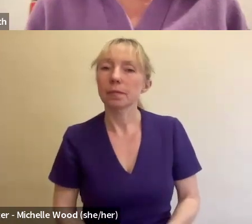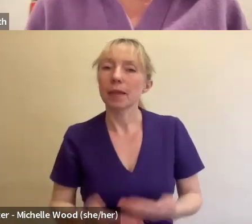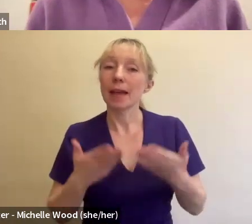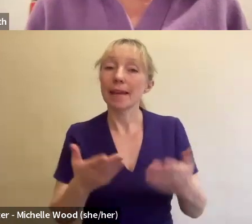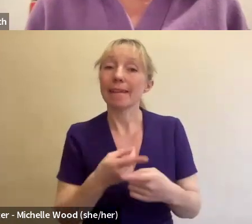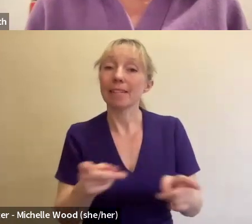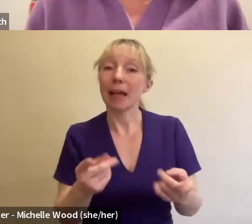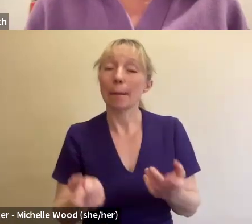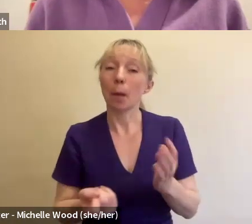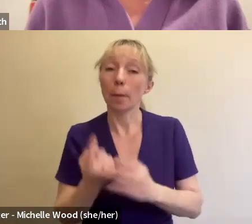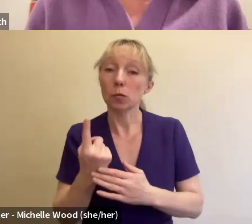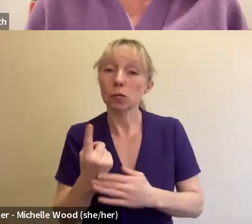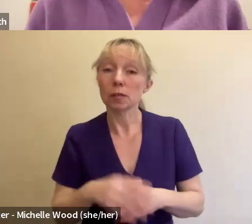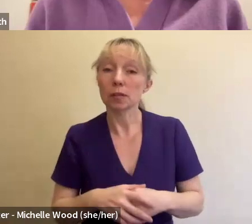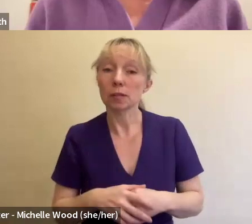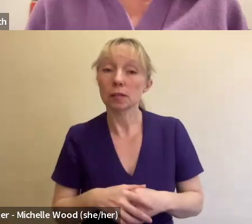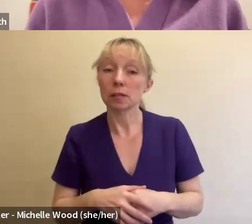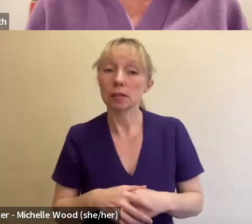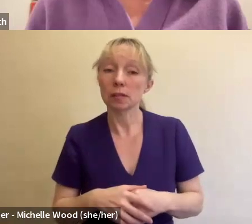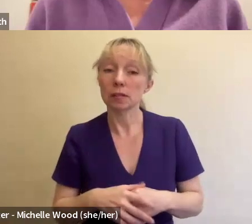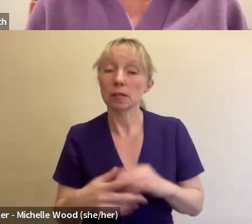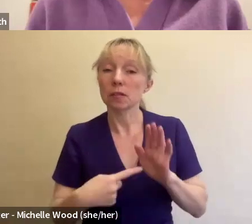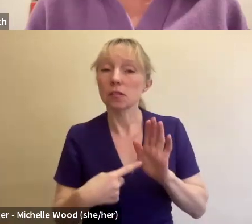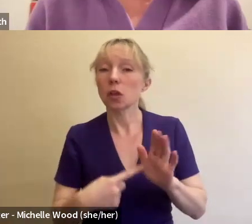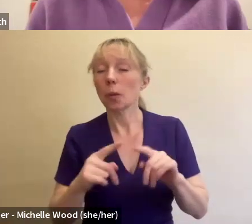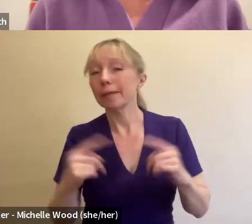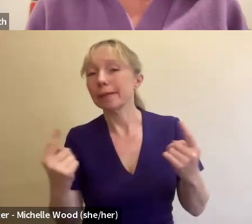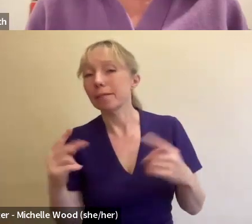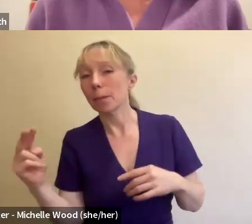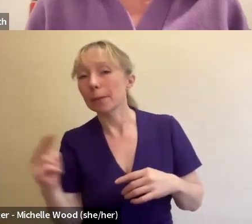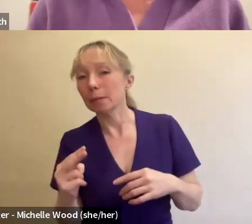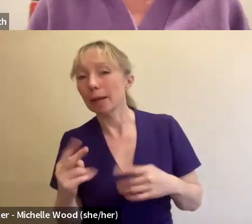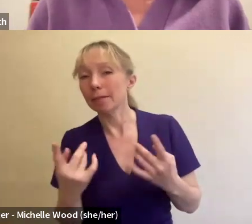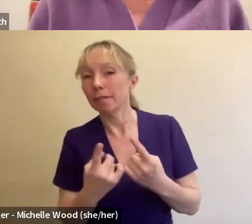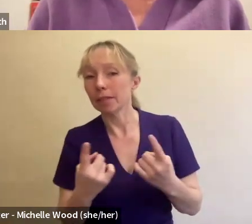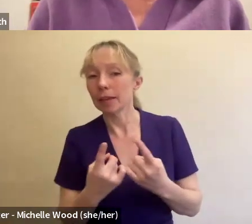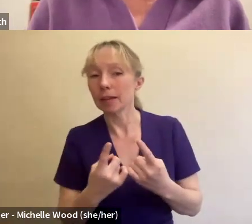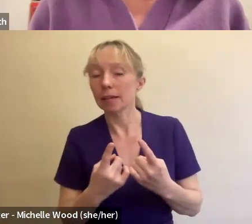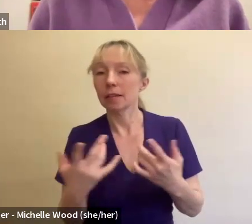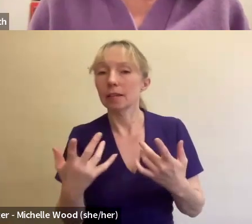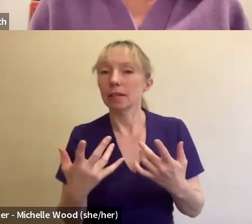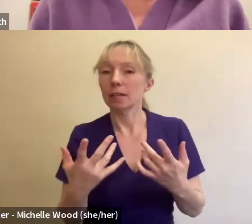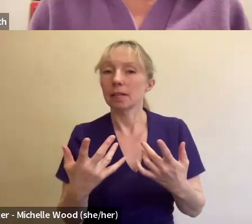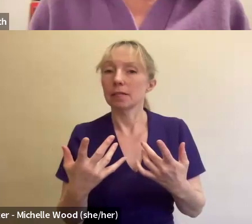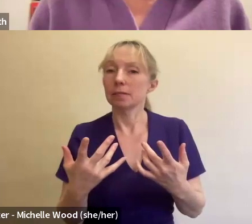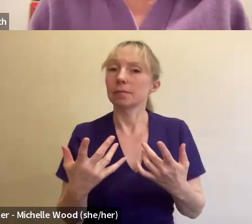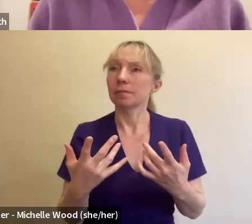opportunity to show a different perspective of things. The commercial purposes that is there, but